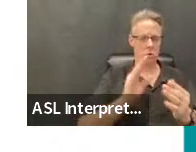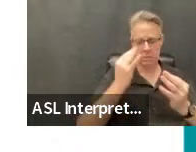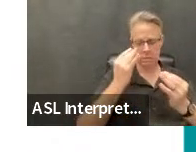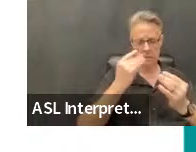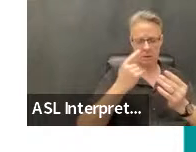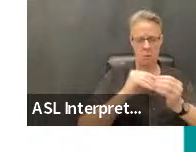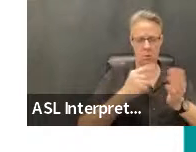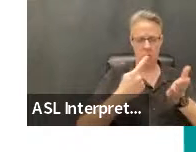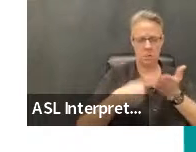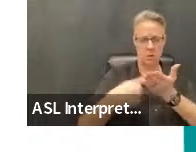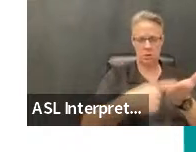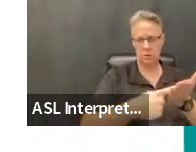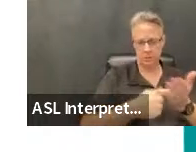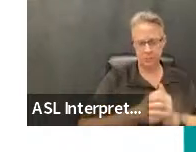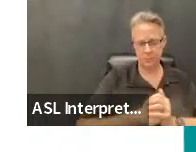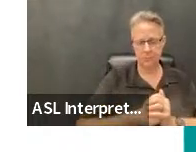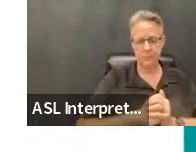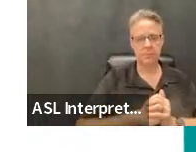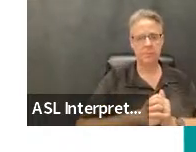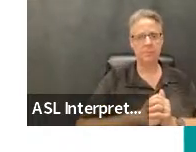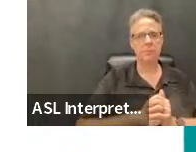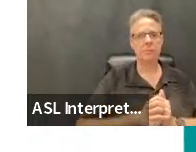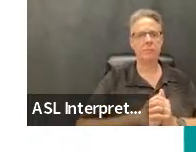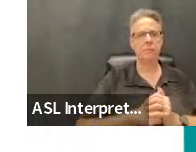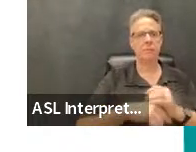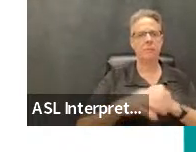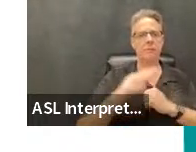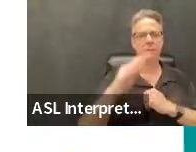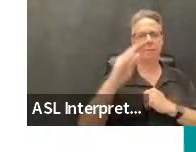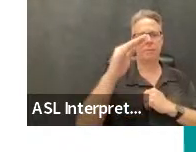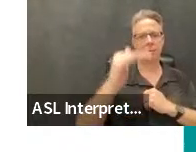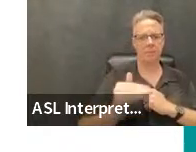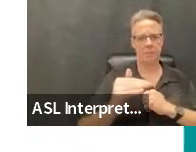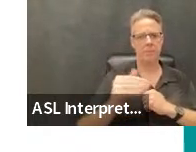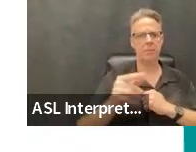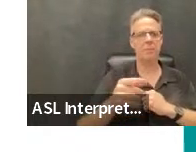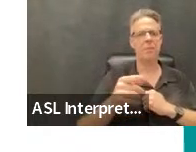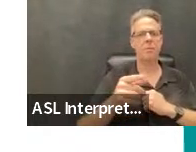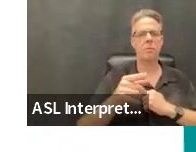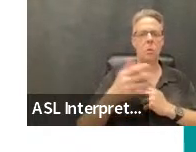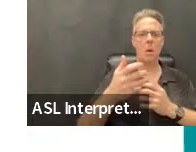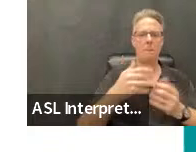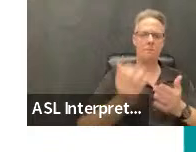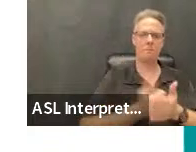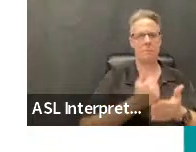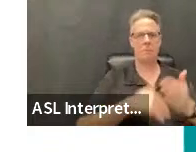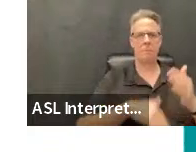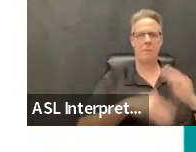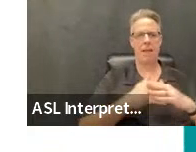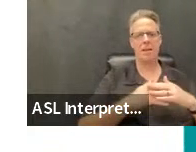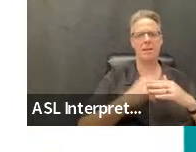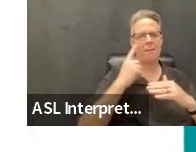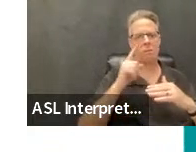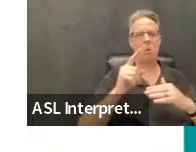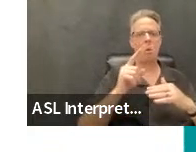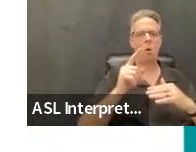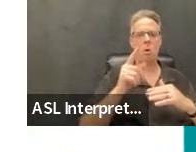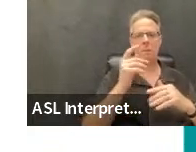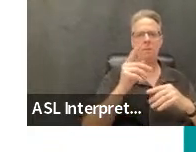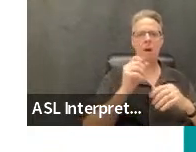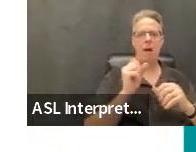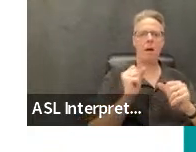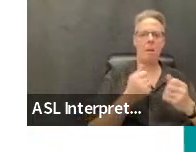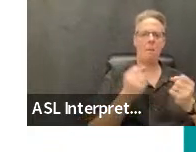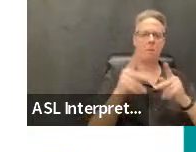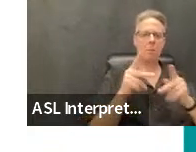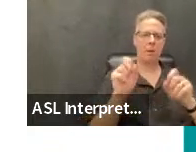this discussion process. And so this is, again, the desire to maximize the capacity on transit across the river.